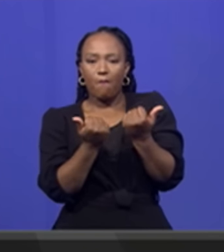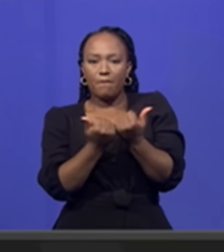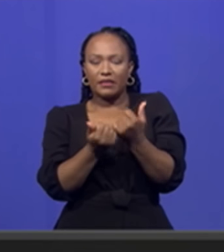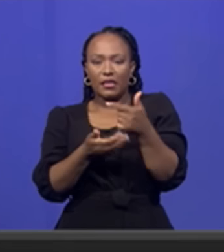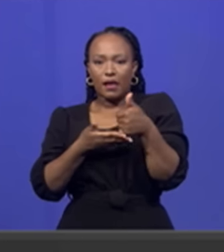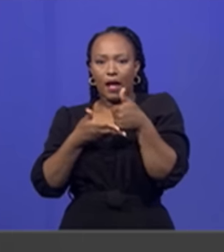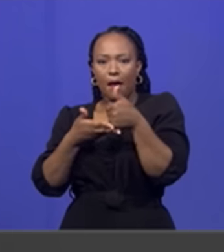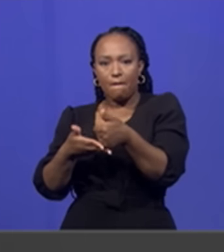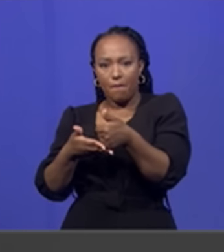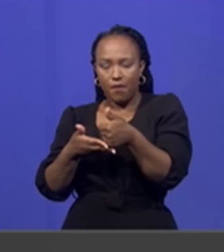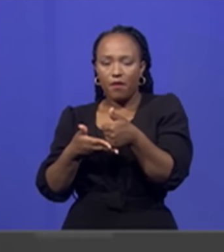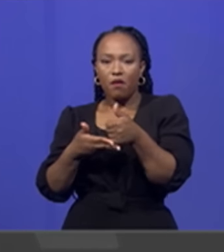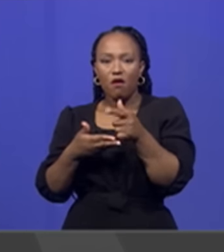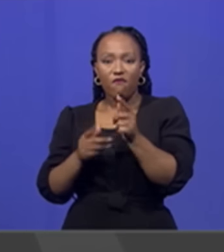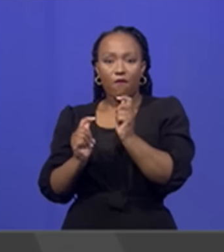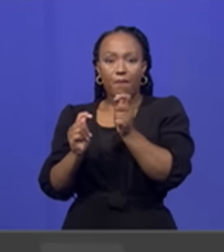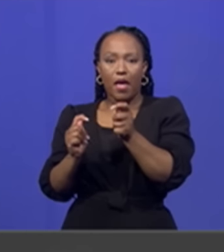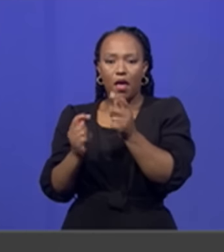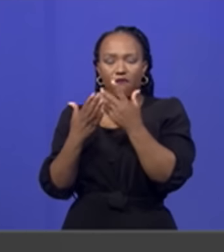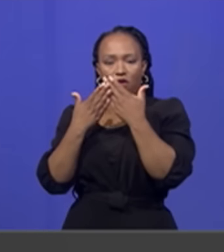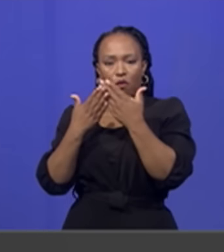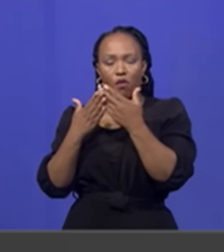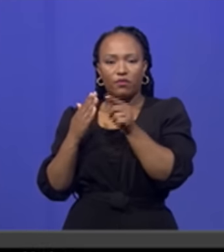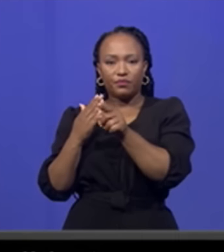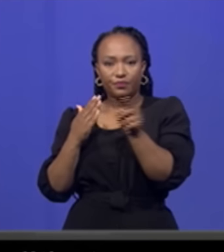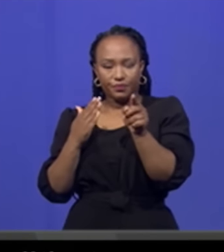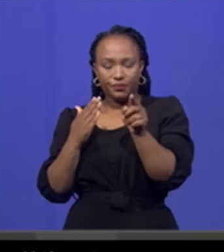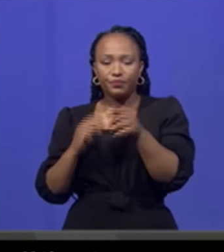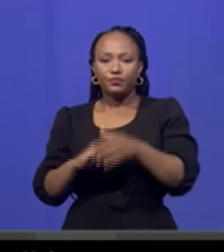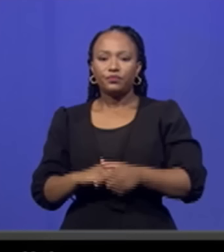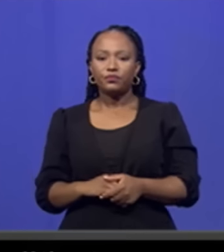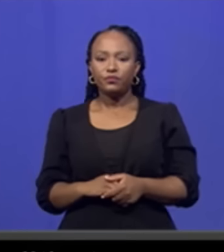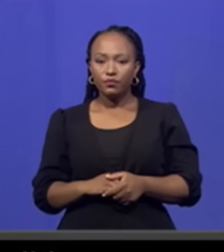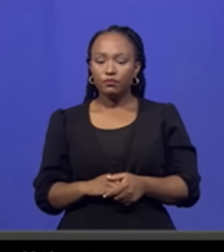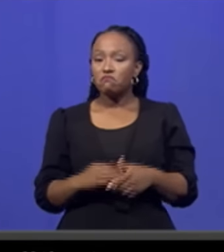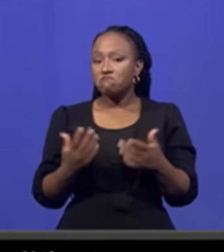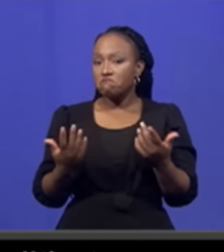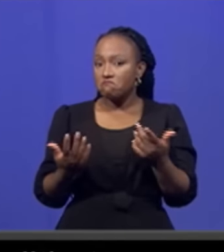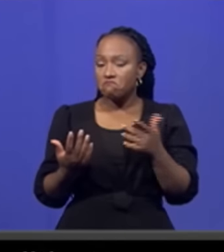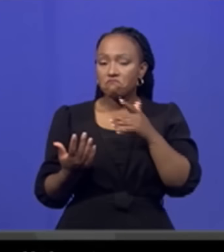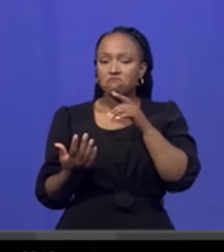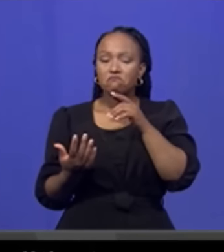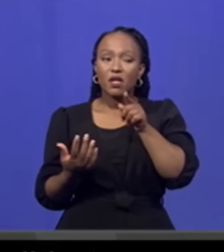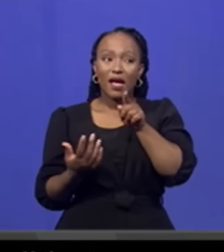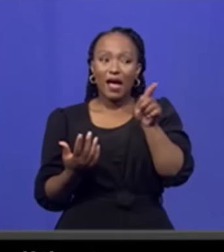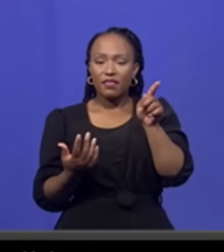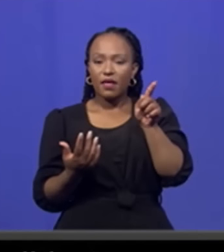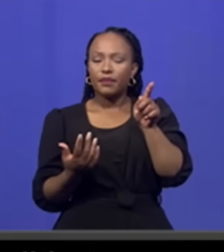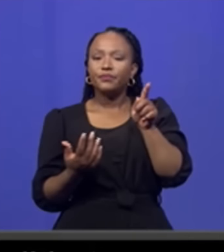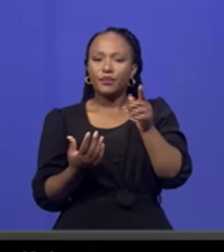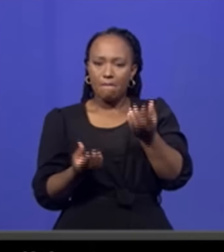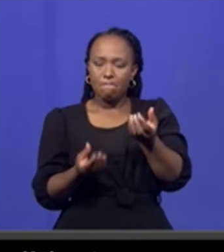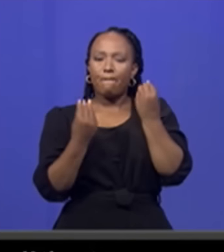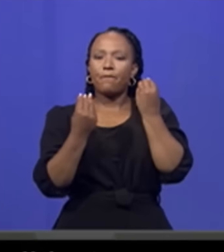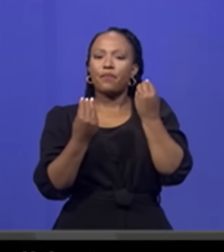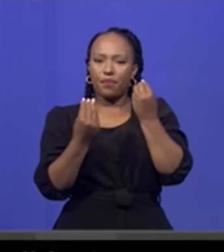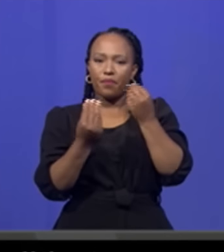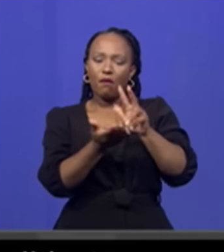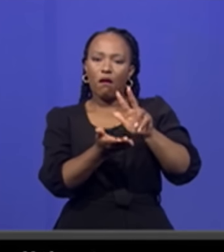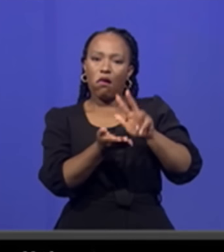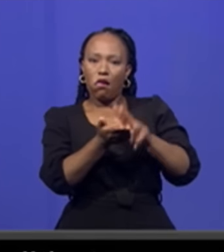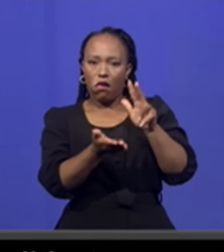ya ditjhelete o lefella ditifiso tsa bona tsa thuto. Le ha ho le jwalo ba bang ba fumana thuso empa ba